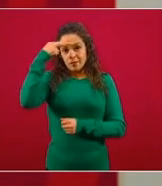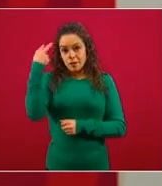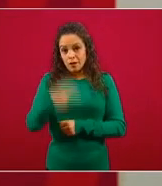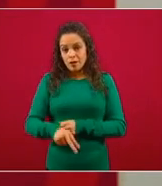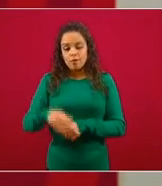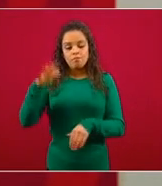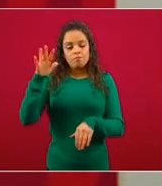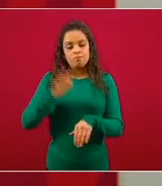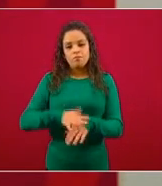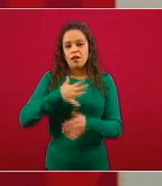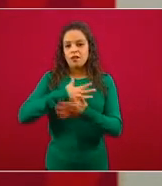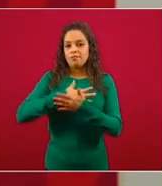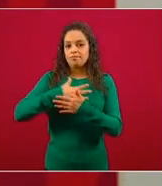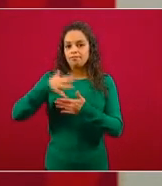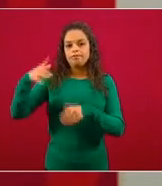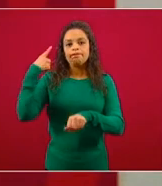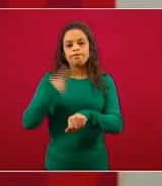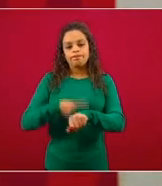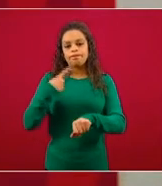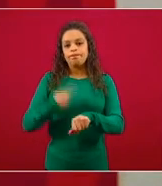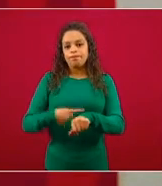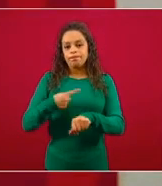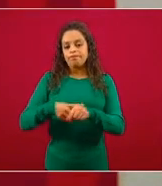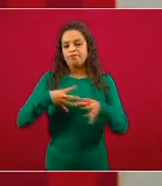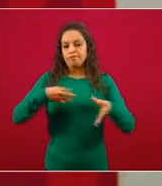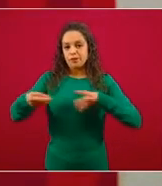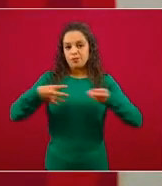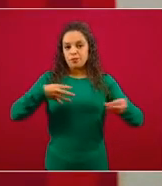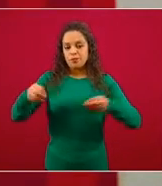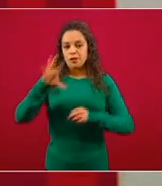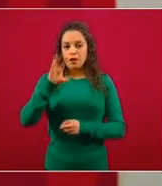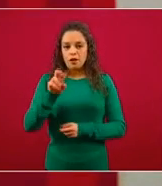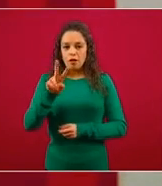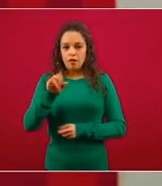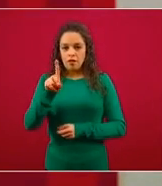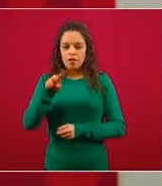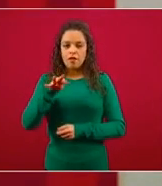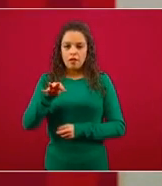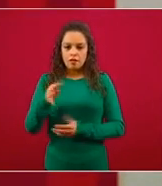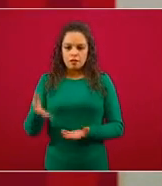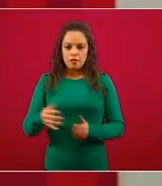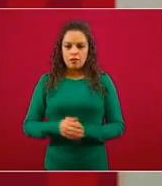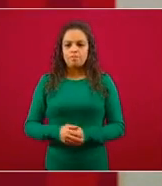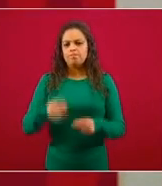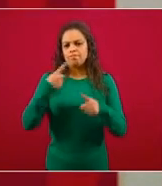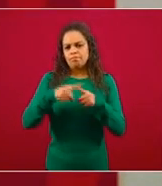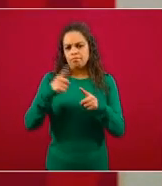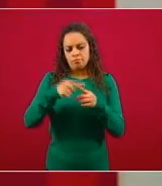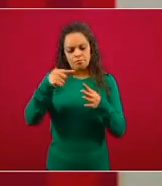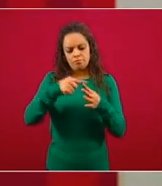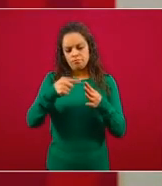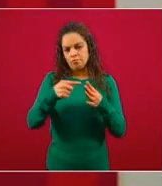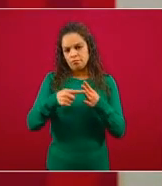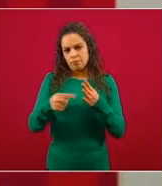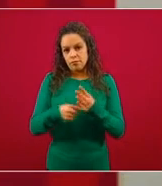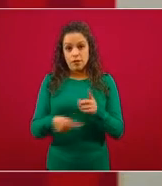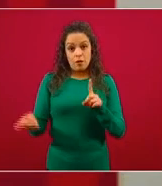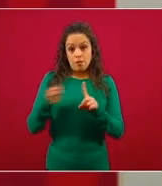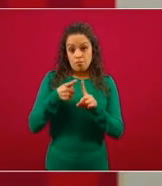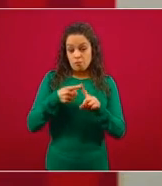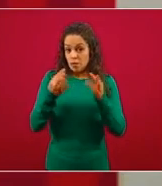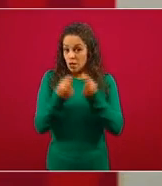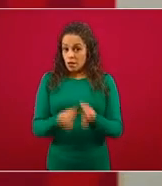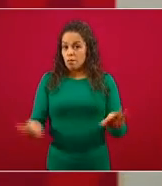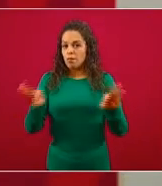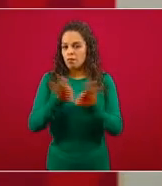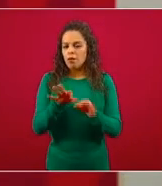the state with the most number of COVID-19 cases, and this is due to a number of factors. One of the most